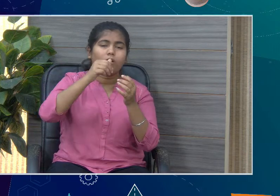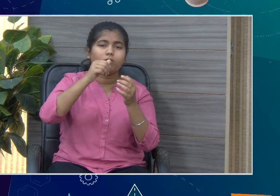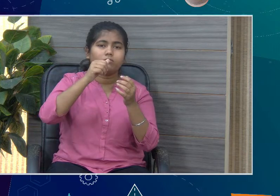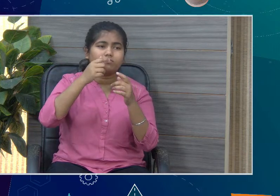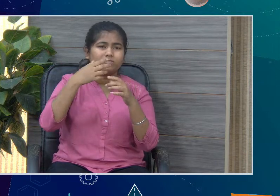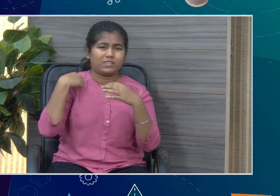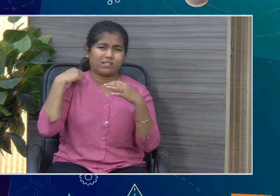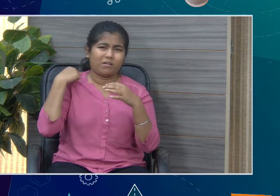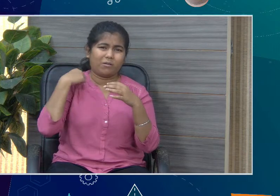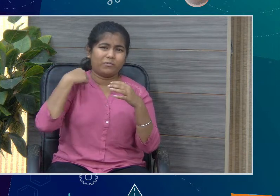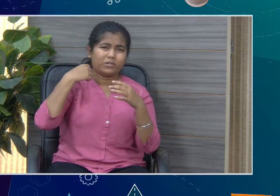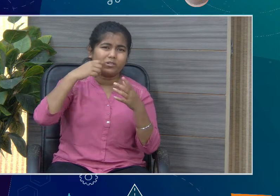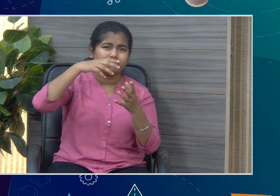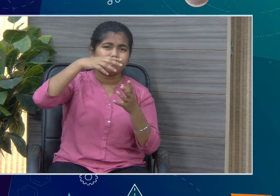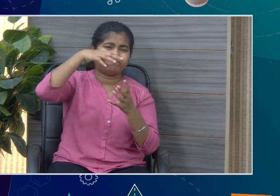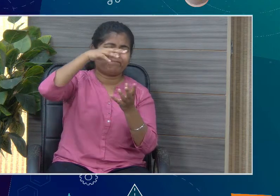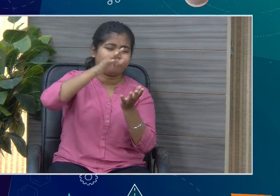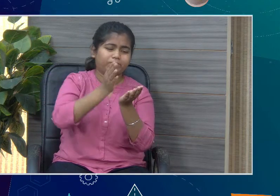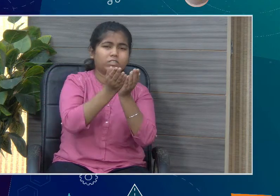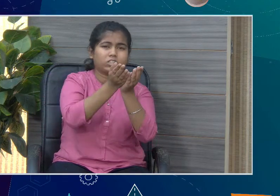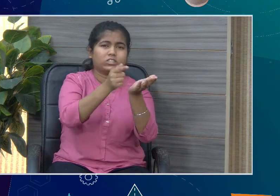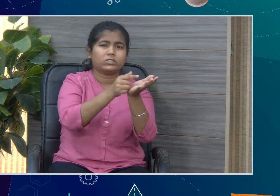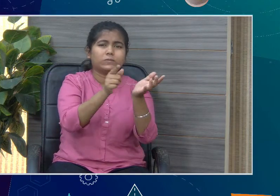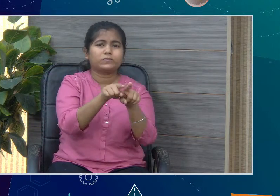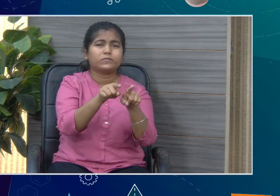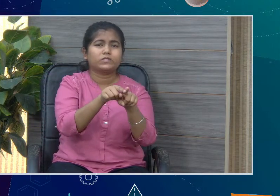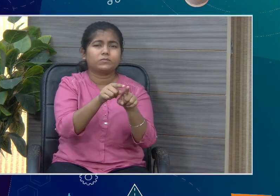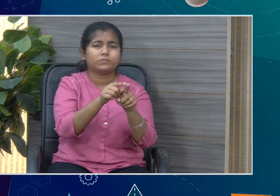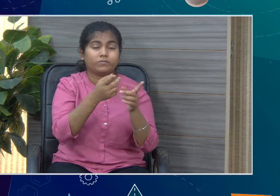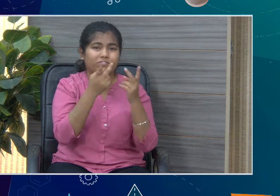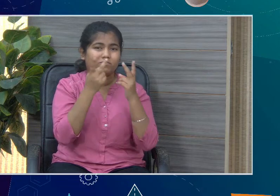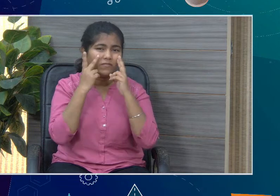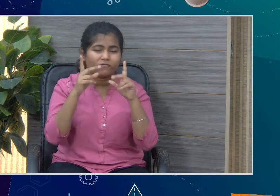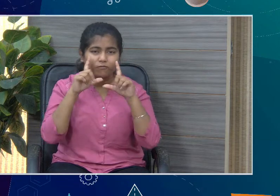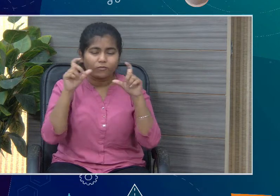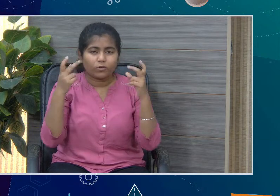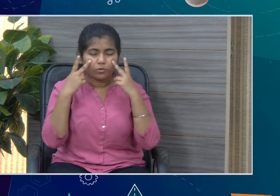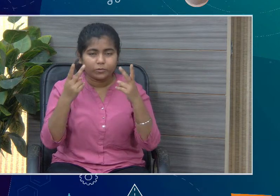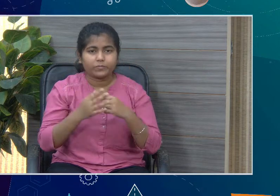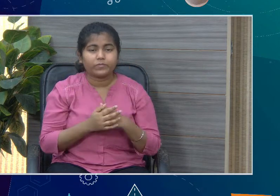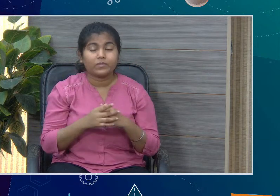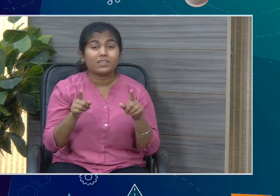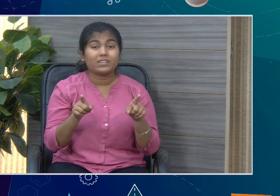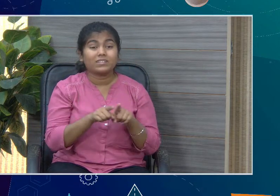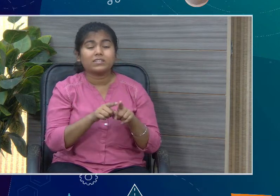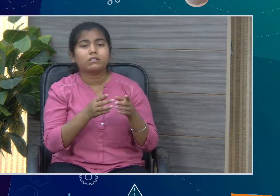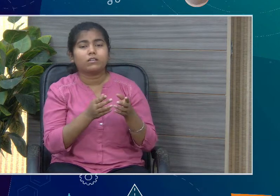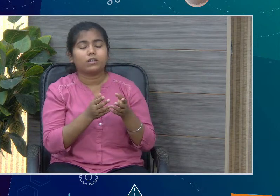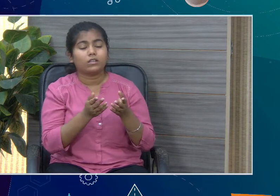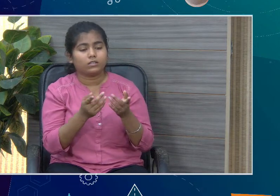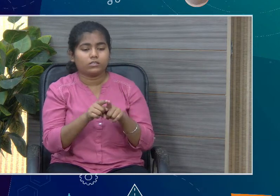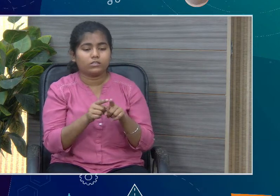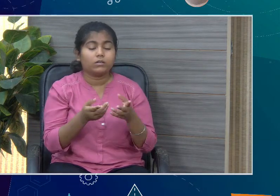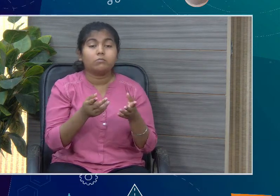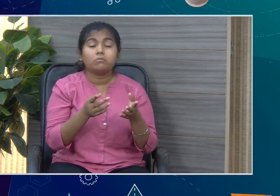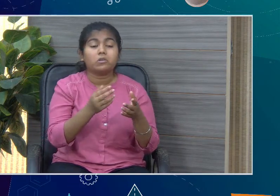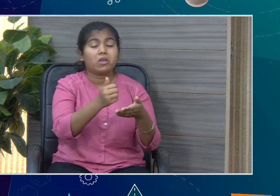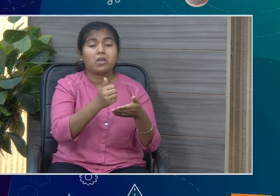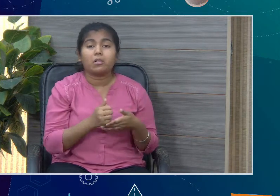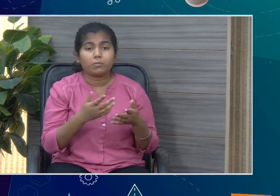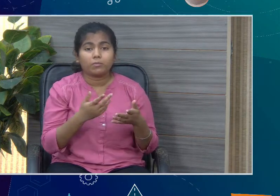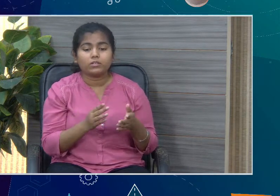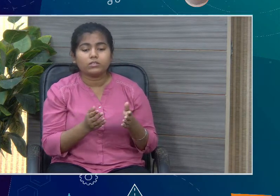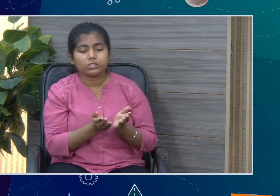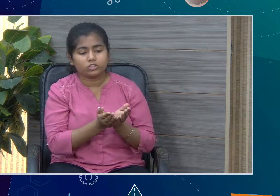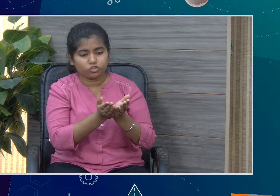modified. That how these sails are helping to change the direction and to move the